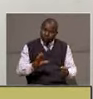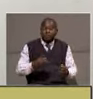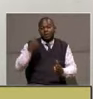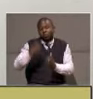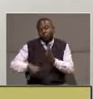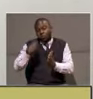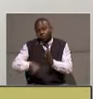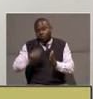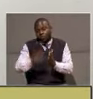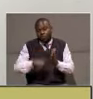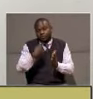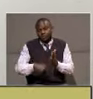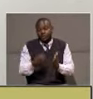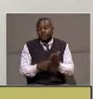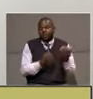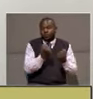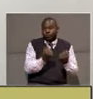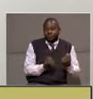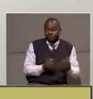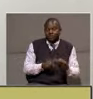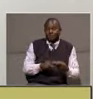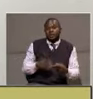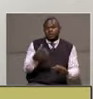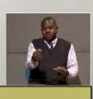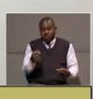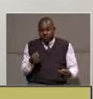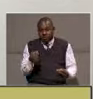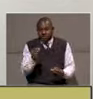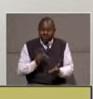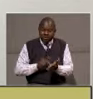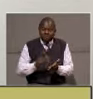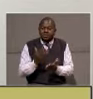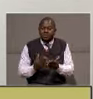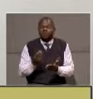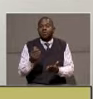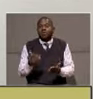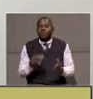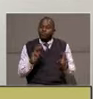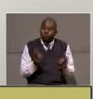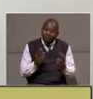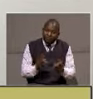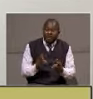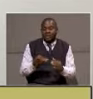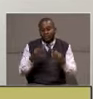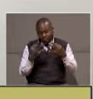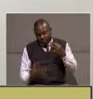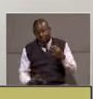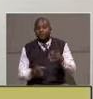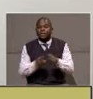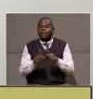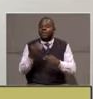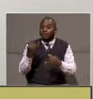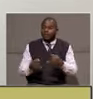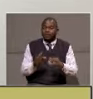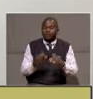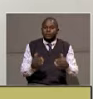charges. Drivers, conductors, they pay certain amounts of money for welfare and all kinds of things. And at the end of the day,